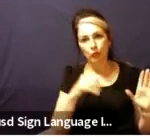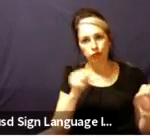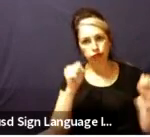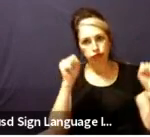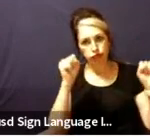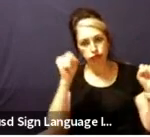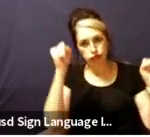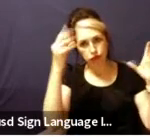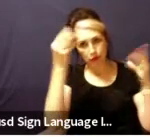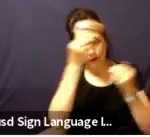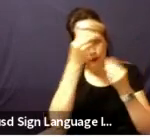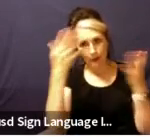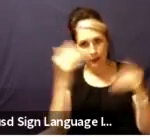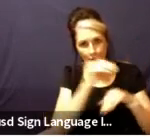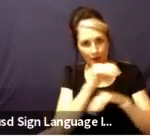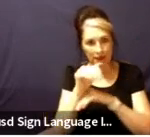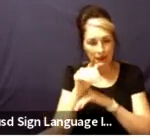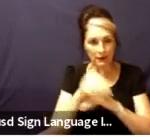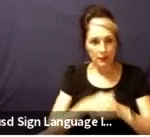evening.